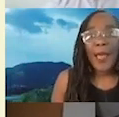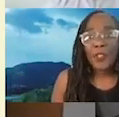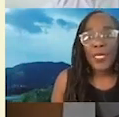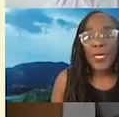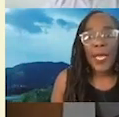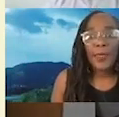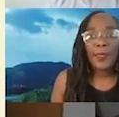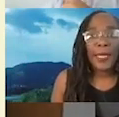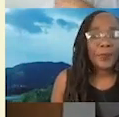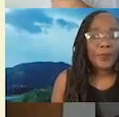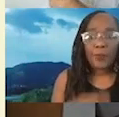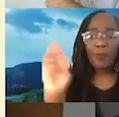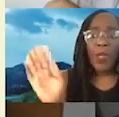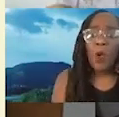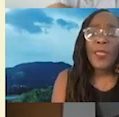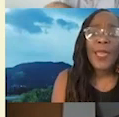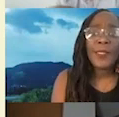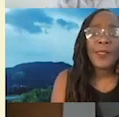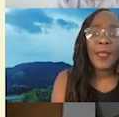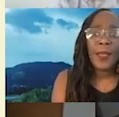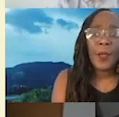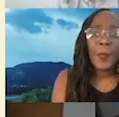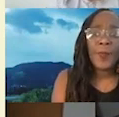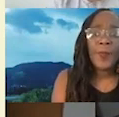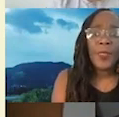And actually, I think that all of that is,